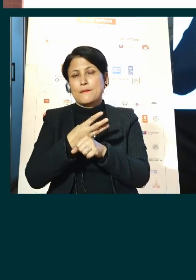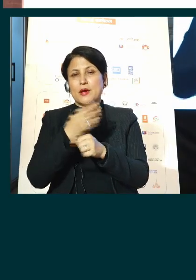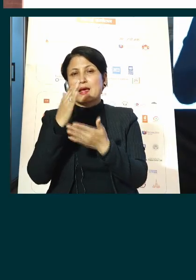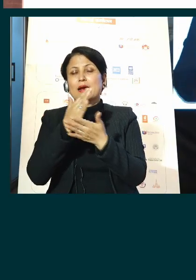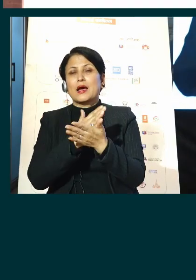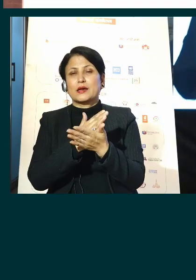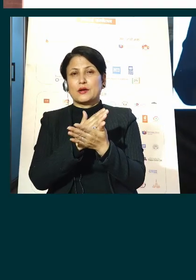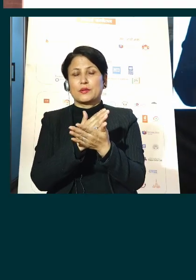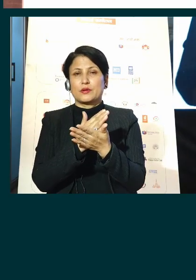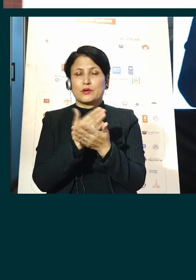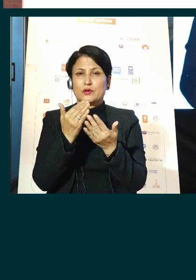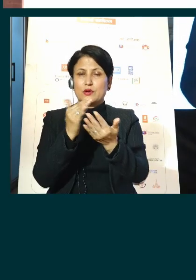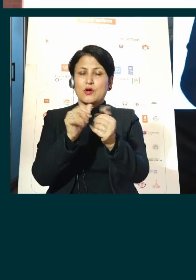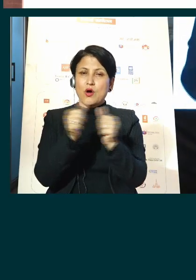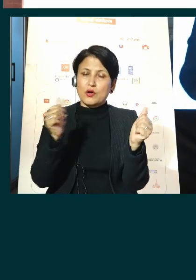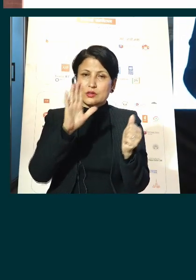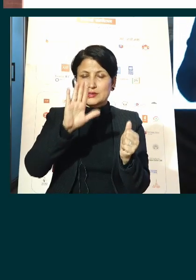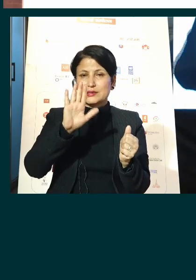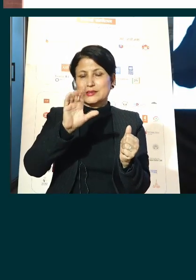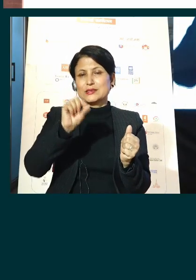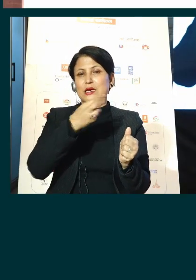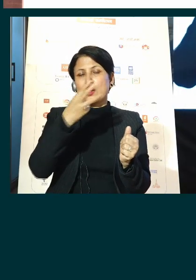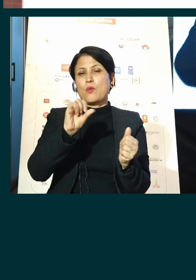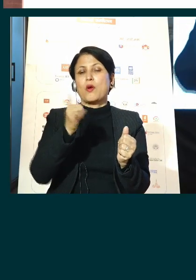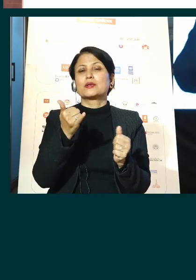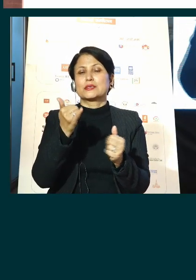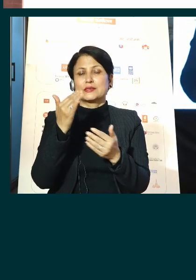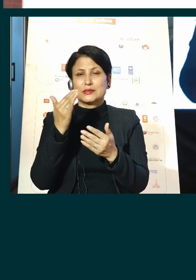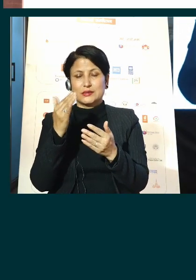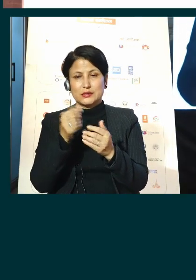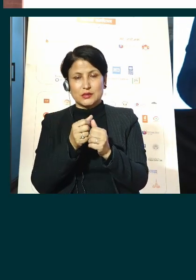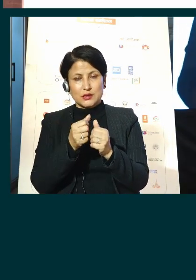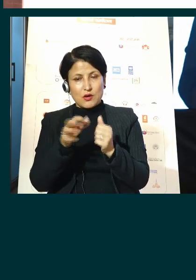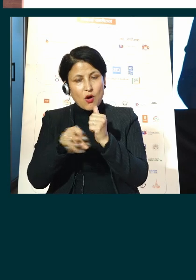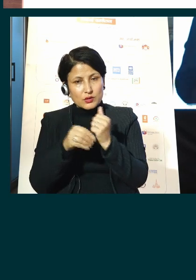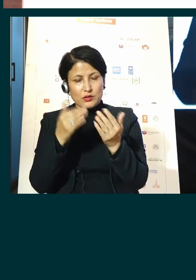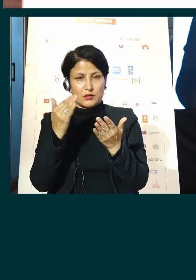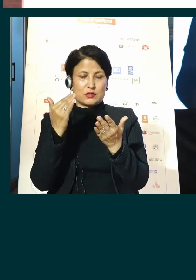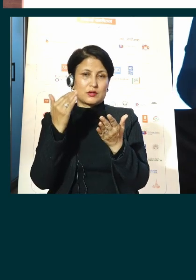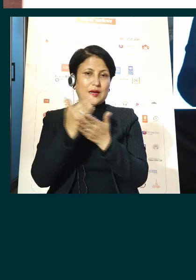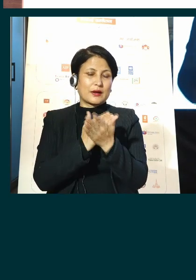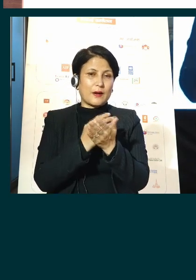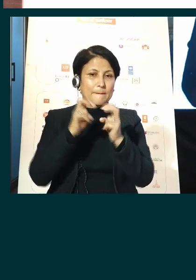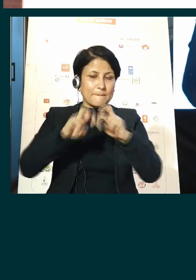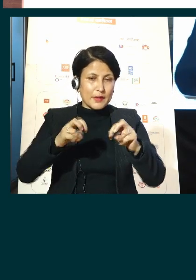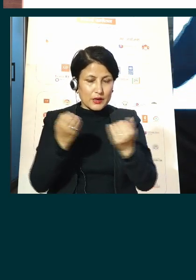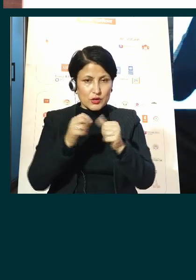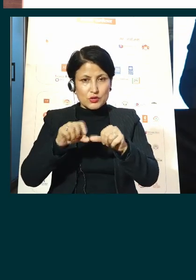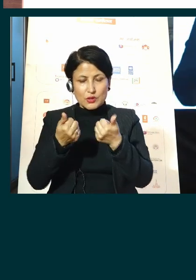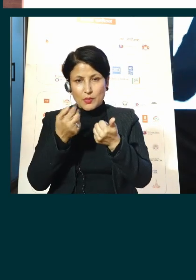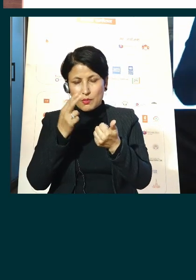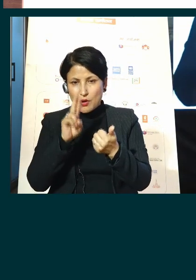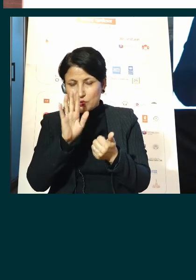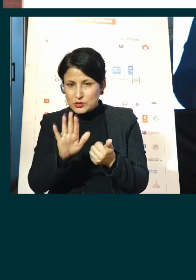insights from chhaupari interventions to date, really looking at the complexities. So not is this program working or not, but how are